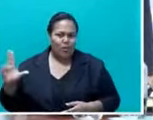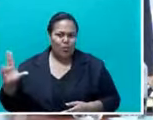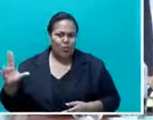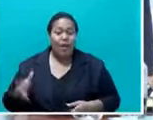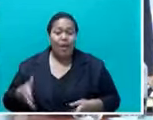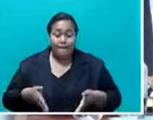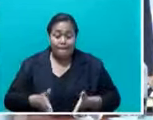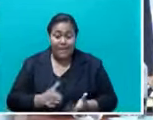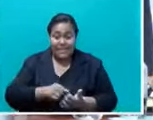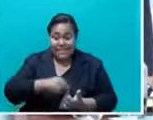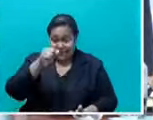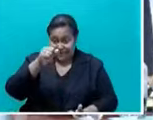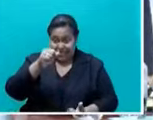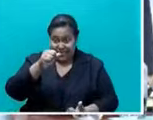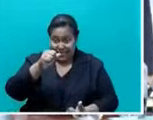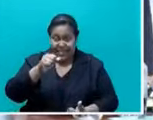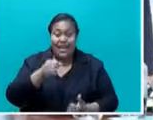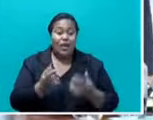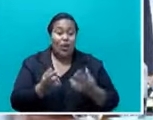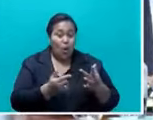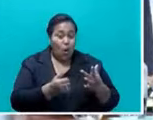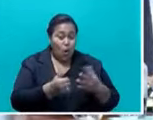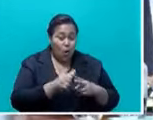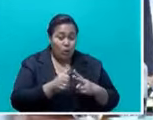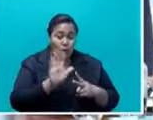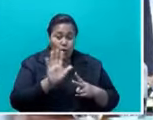VKB are connected, Honorable Speaker.